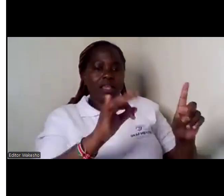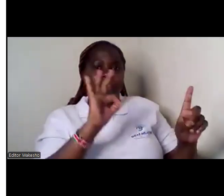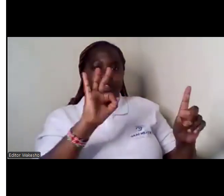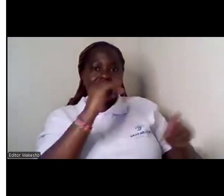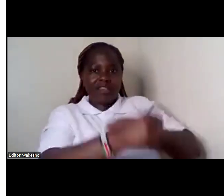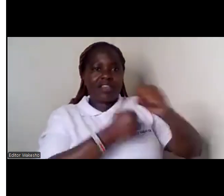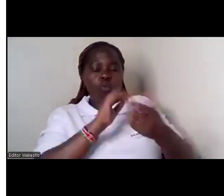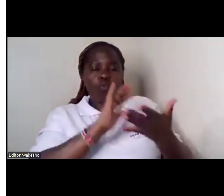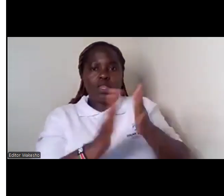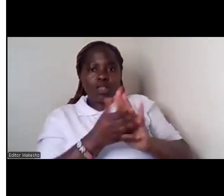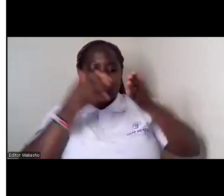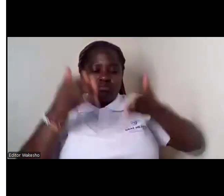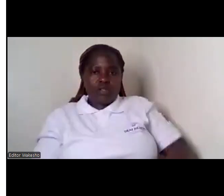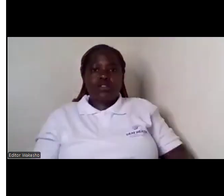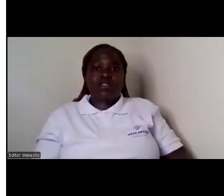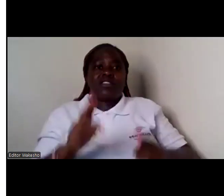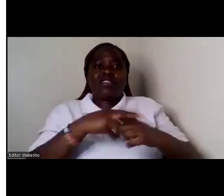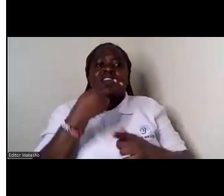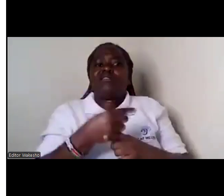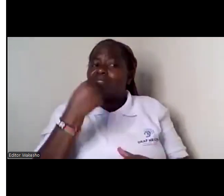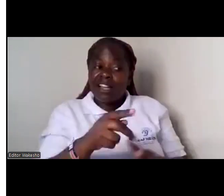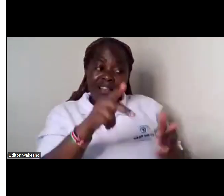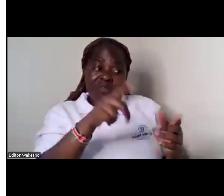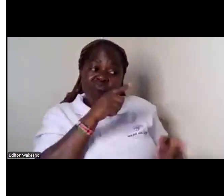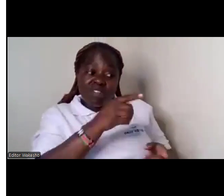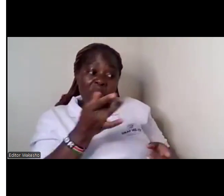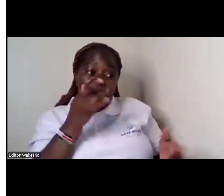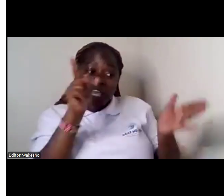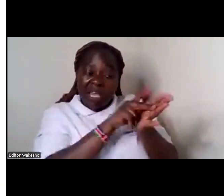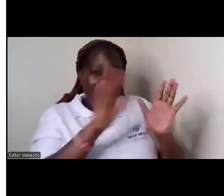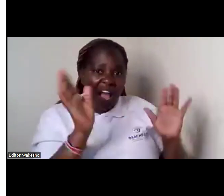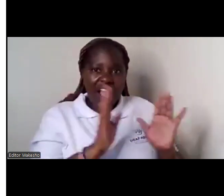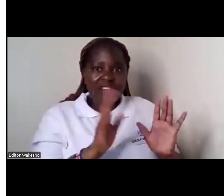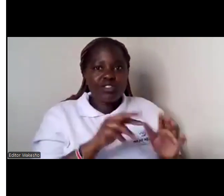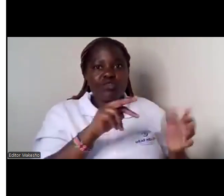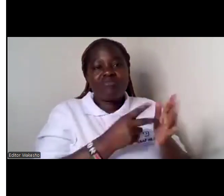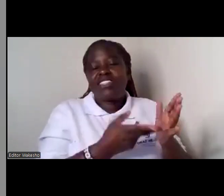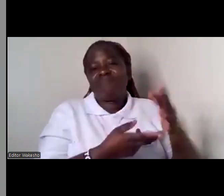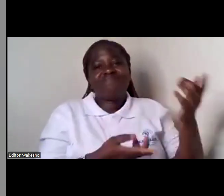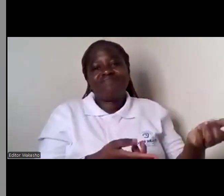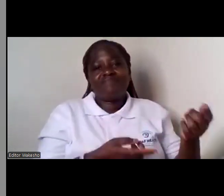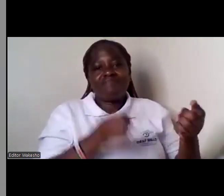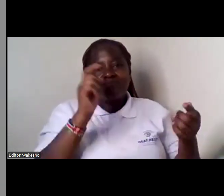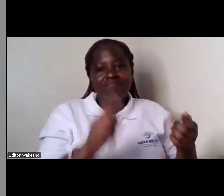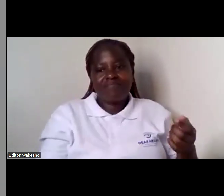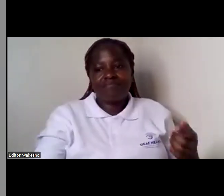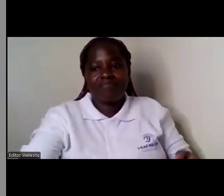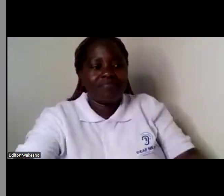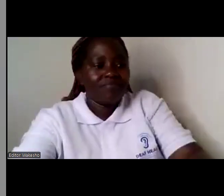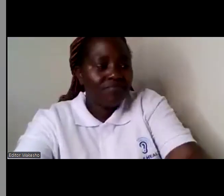child. You might not be able to tell a married couple to have abstinence or celibacy for 3 years.